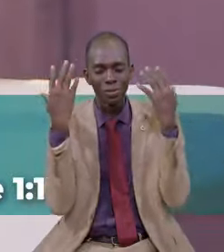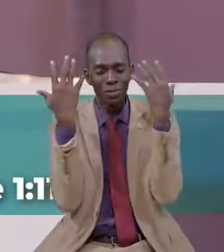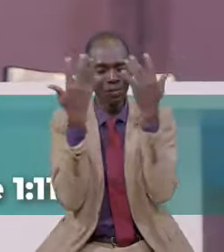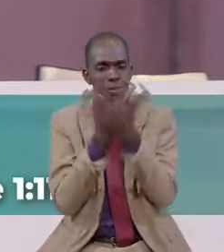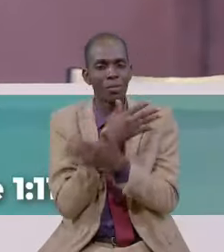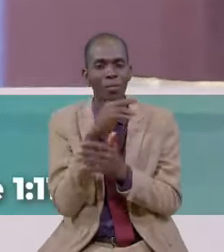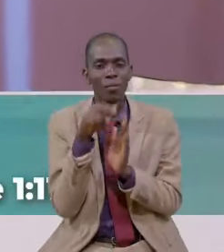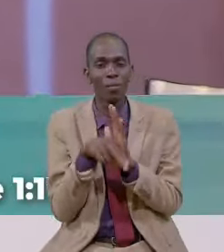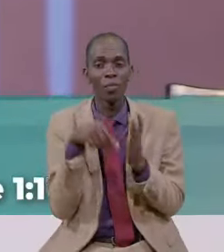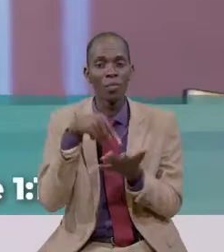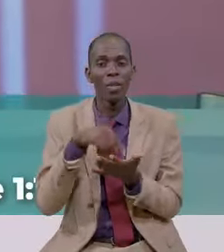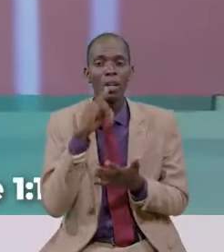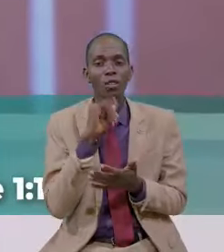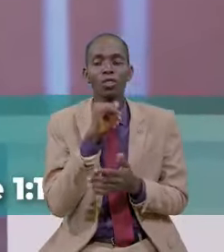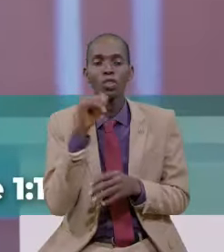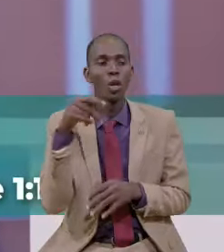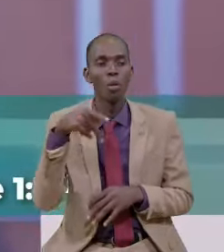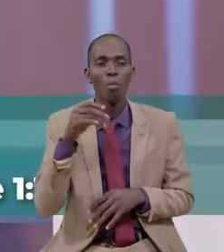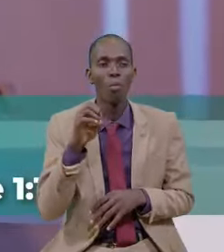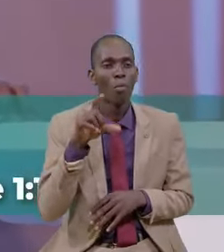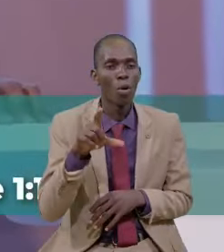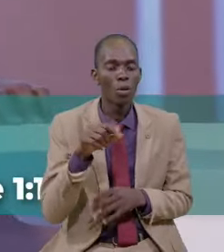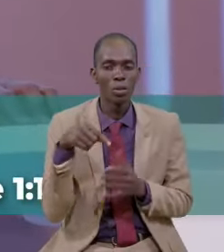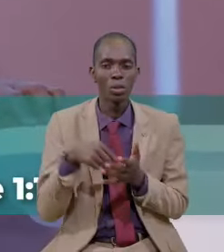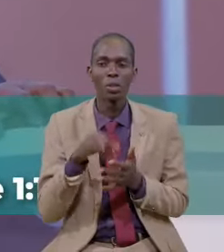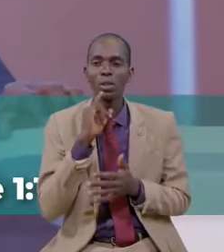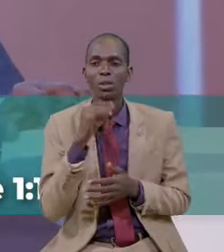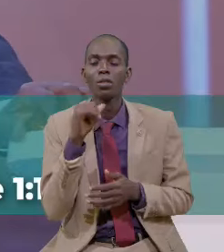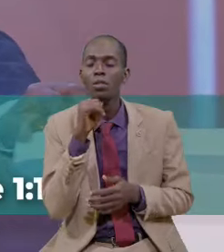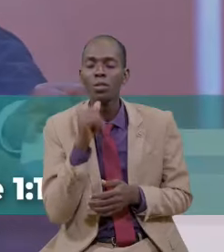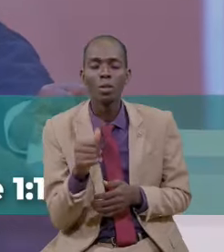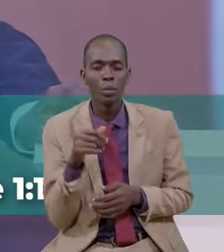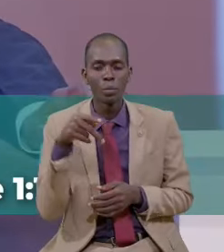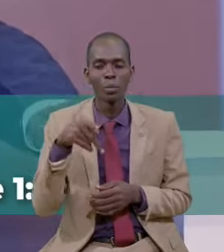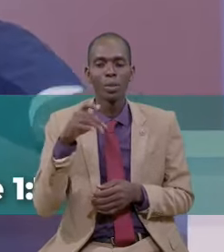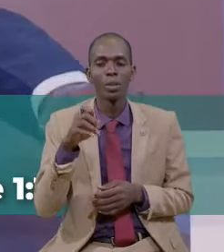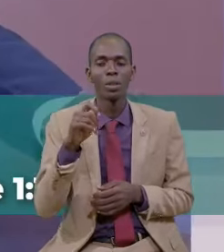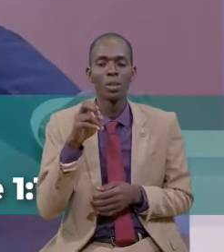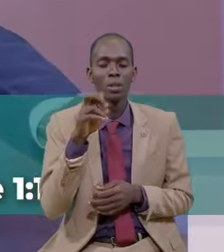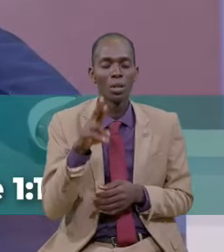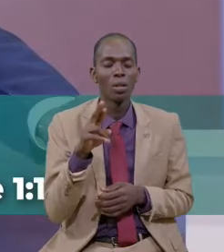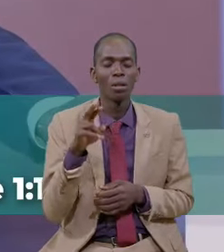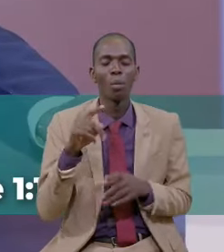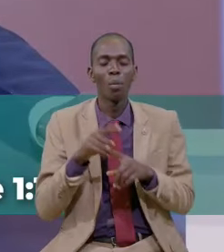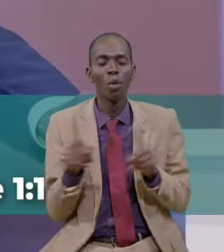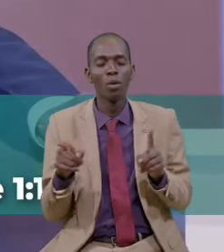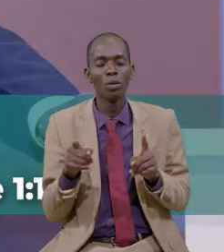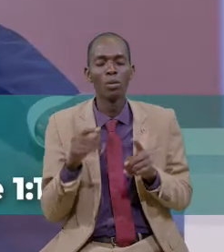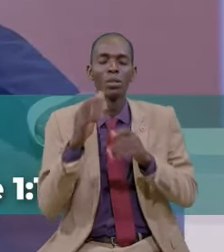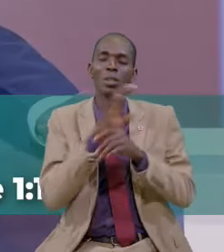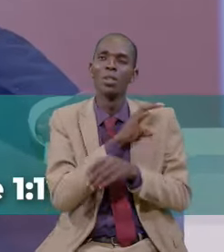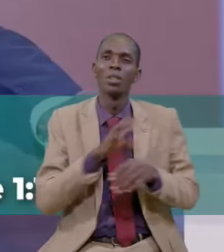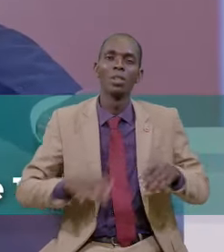not Peter, this is Christ affirming the kingdom of heaven is